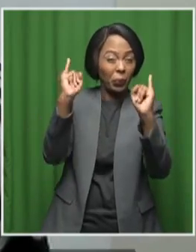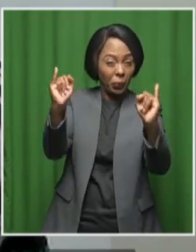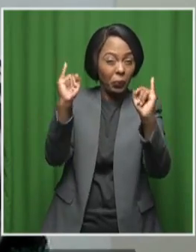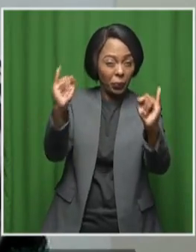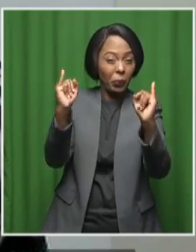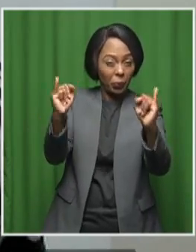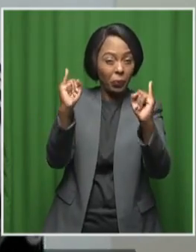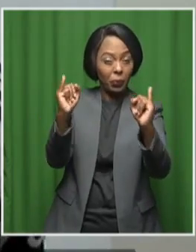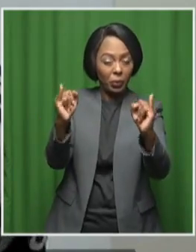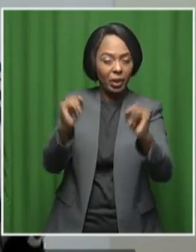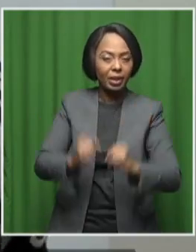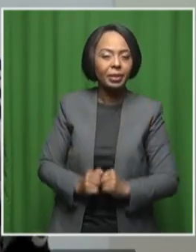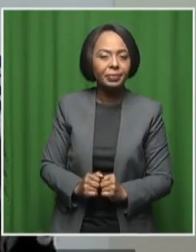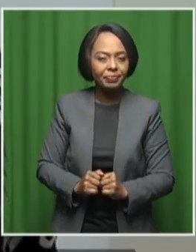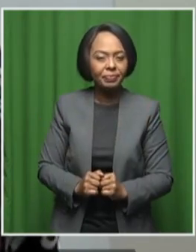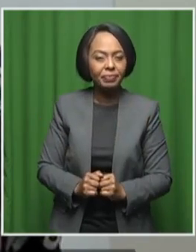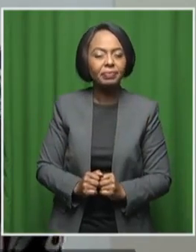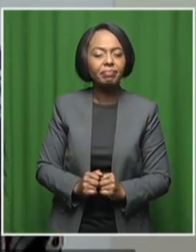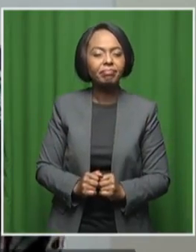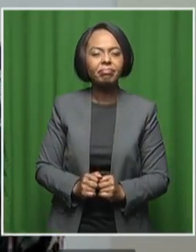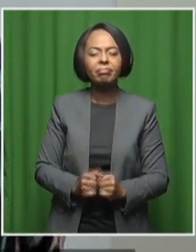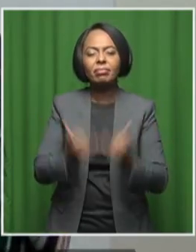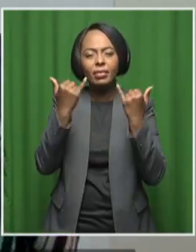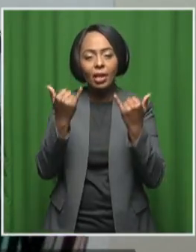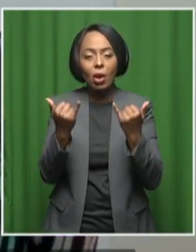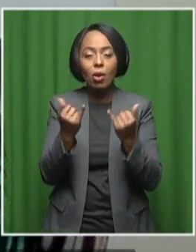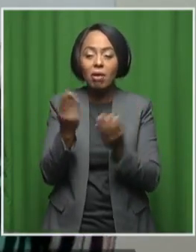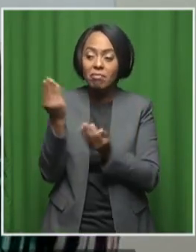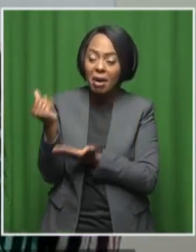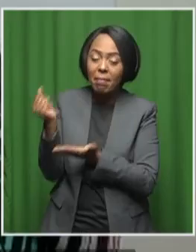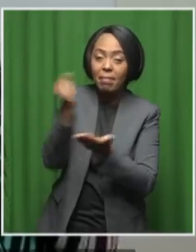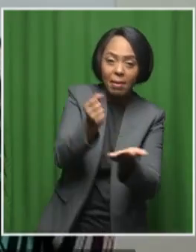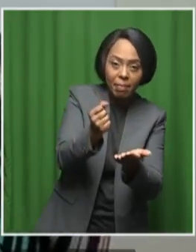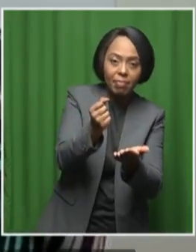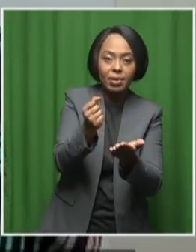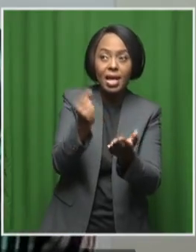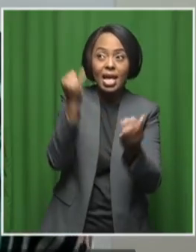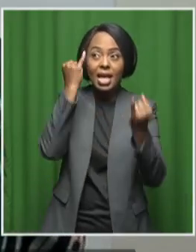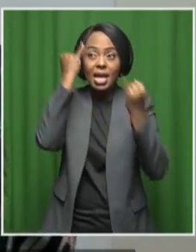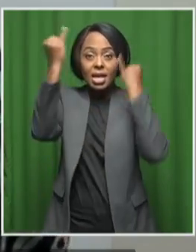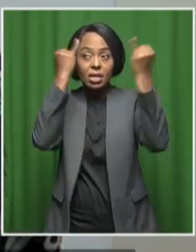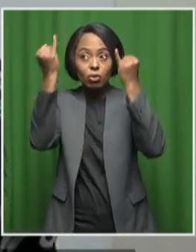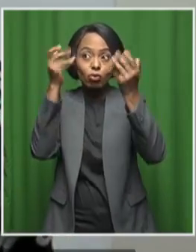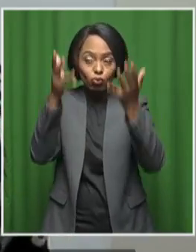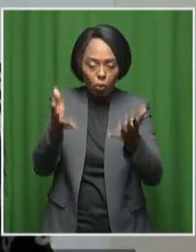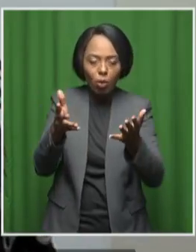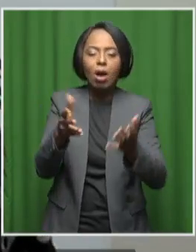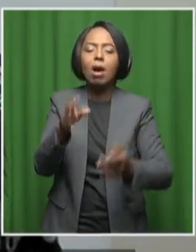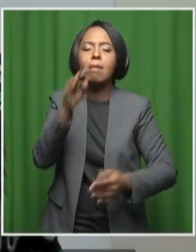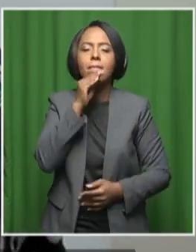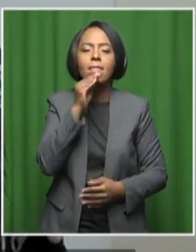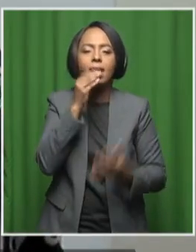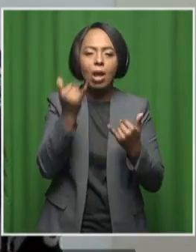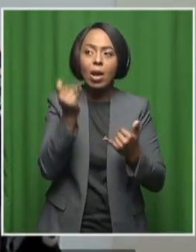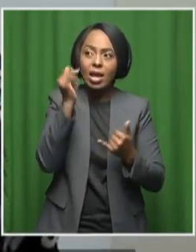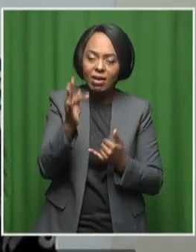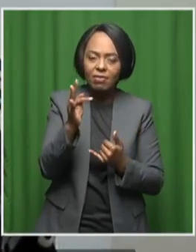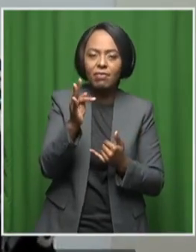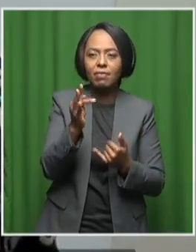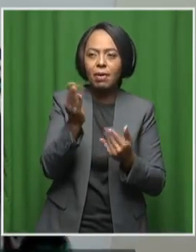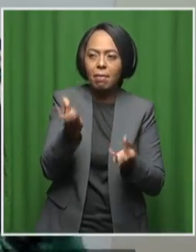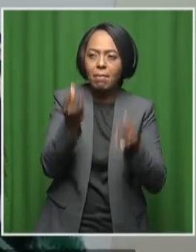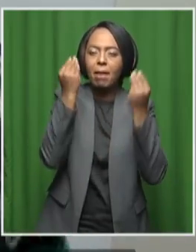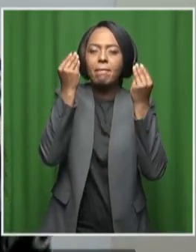proportions. And the existence of funds like ours and these kind of initiatives, it shows that whilst we may be chipping